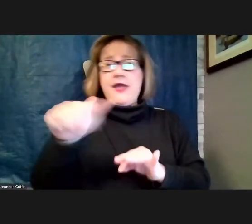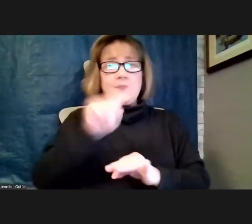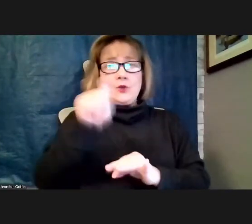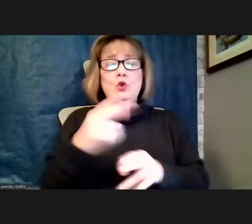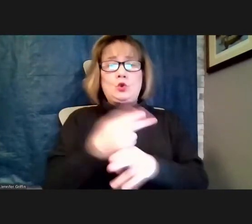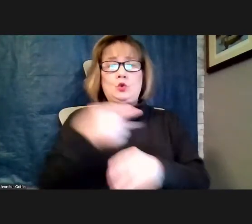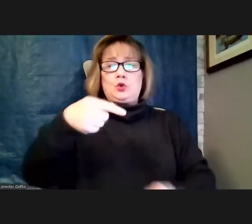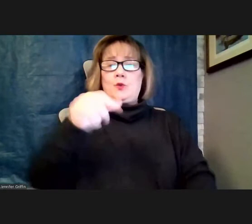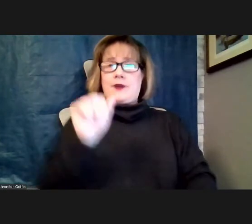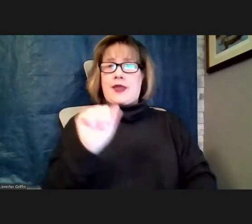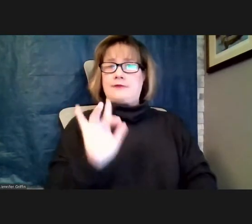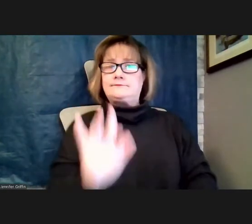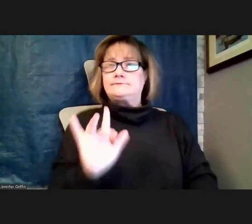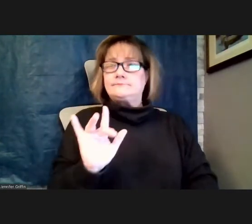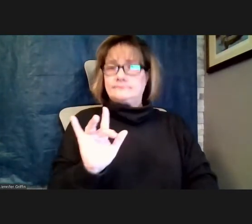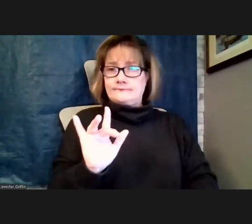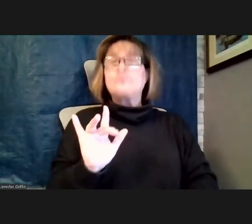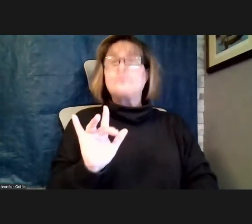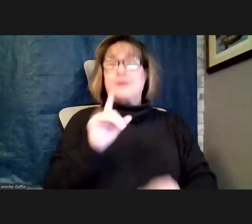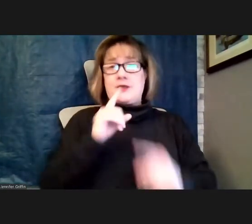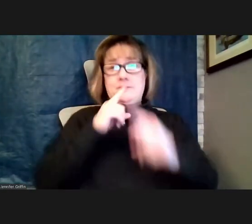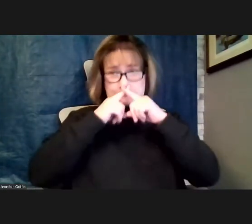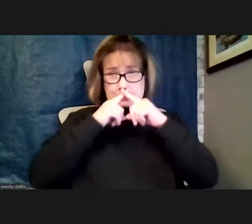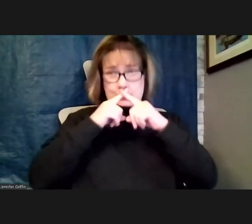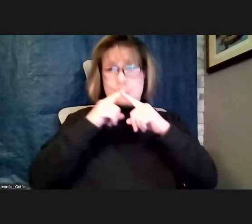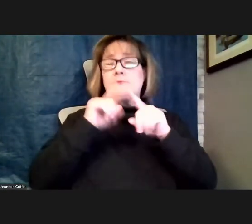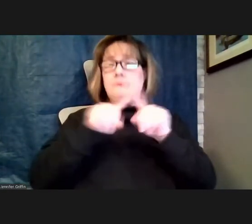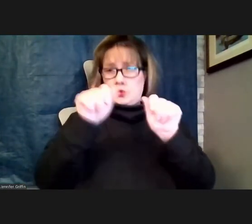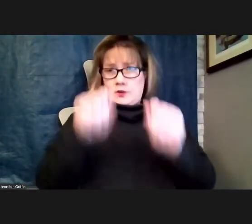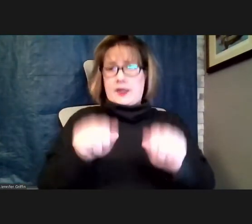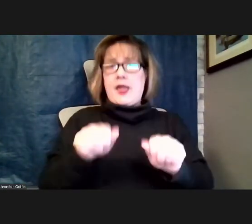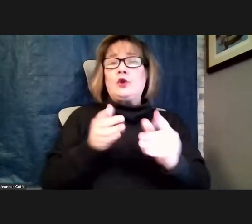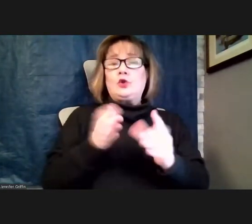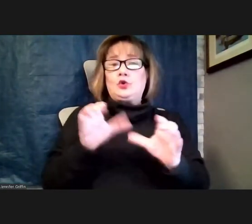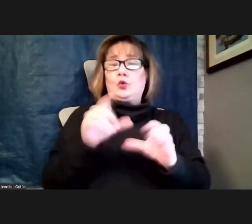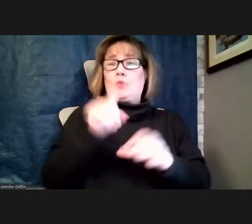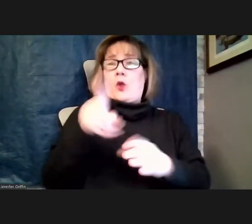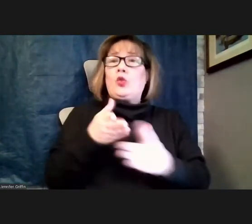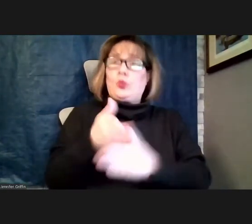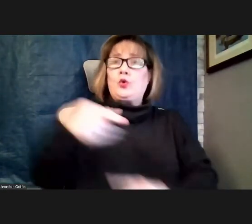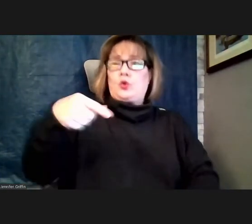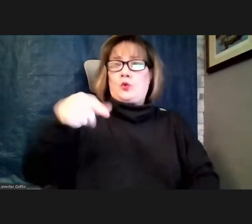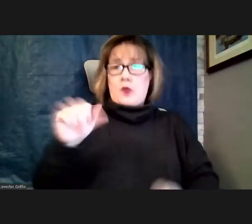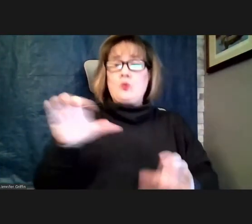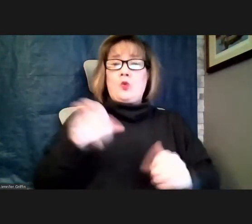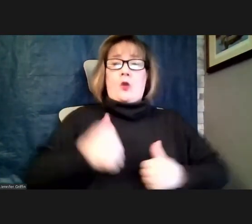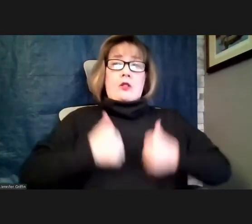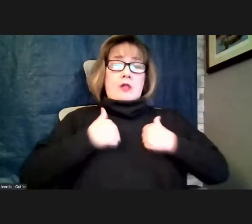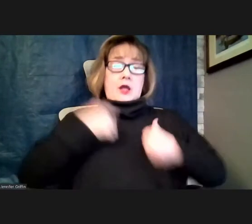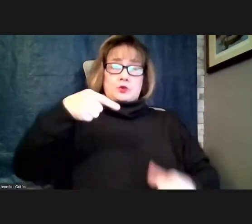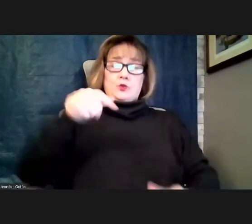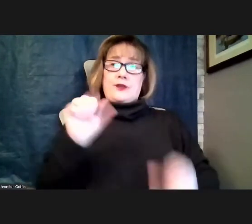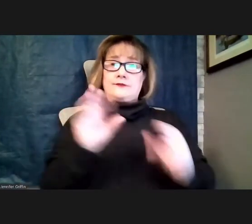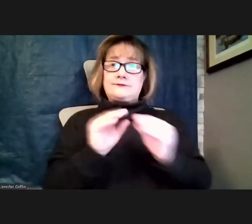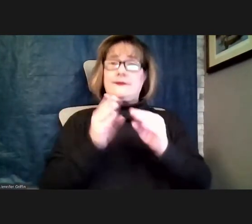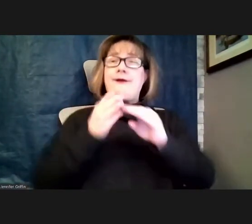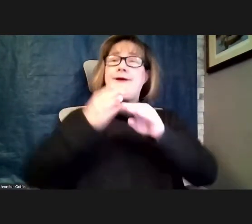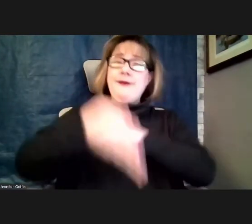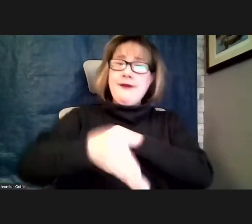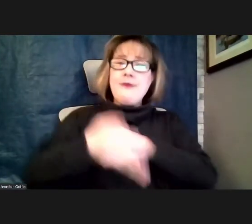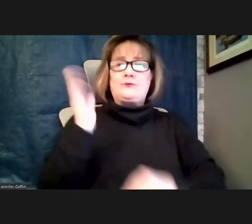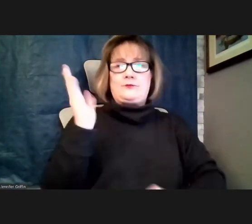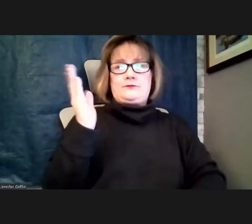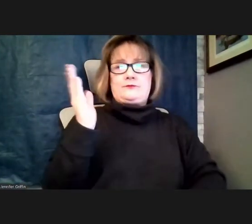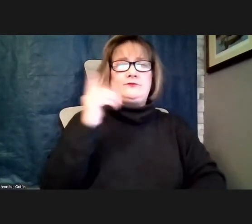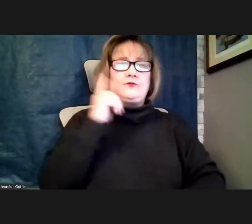Q&A feature. You are muted, but you can ask questions through Q&A. We'll do a live Q&A session following the presentation portion of